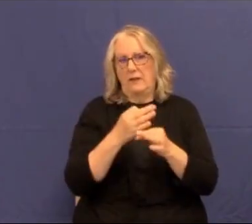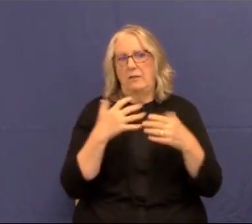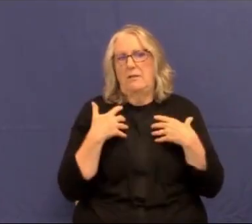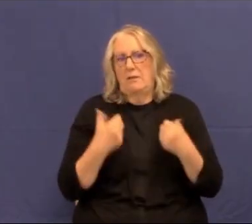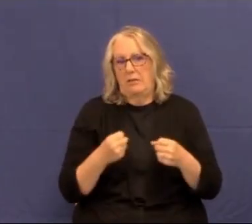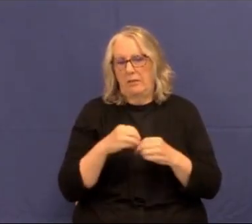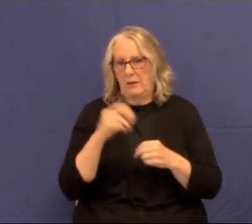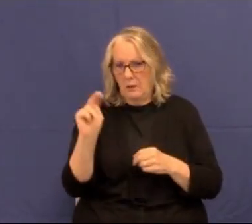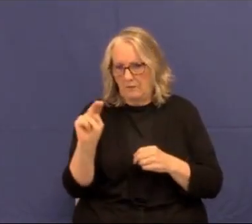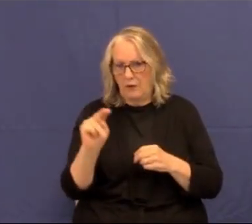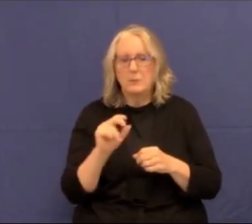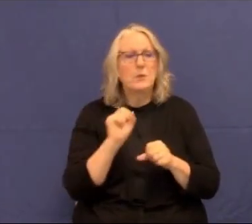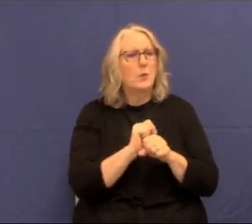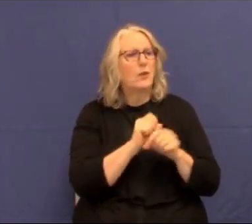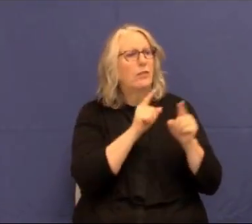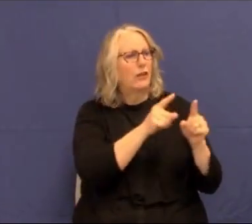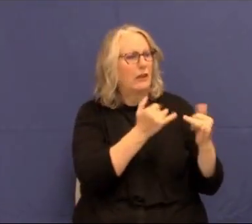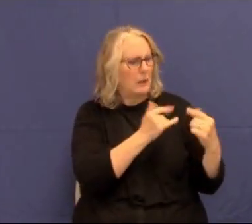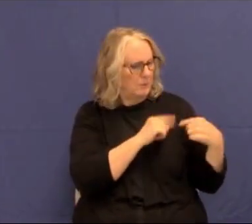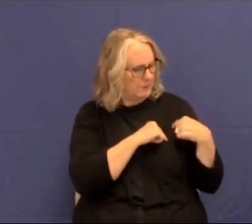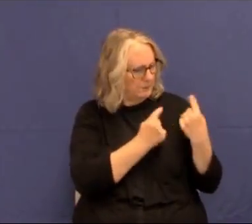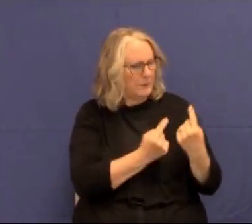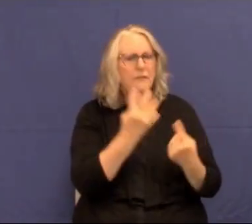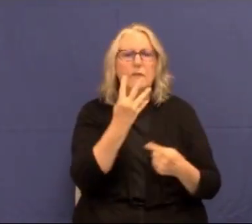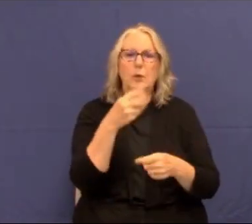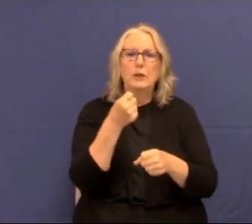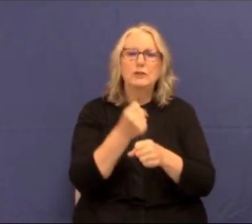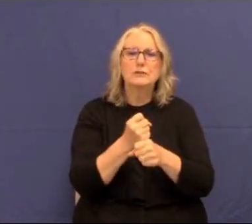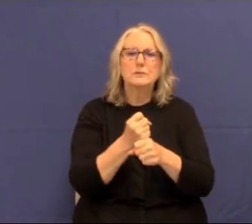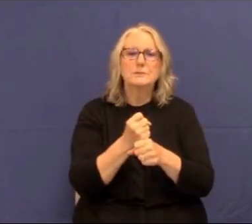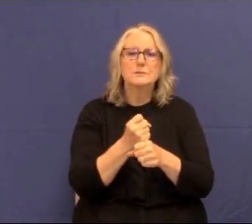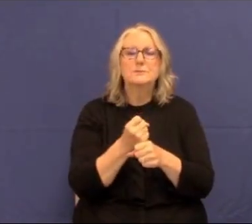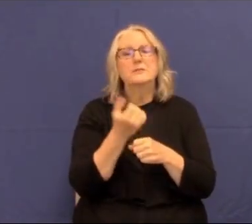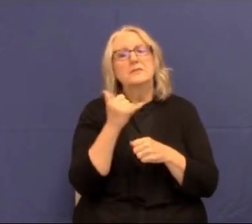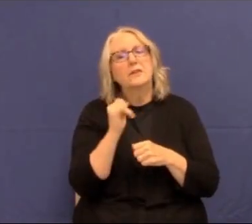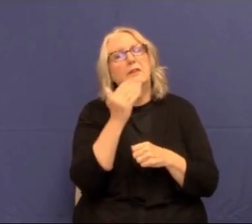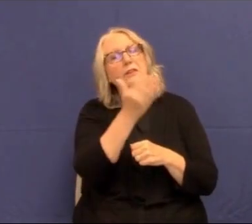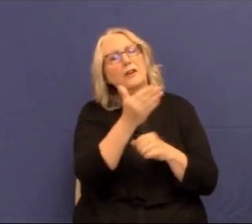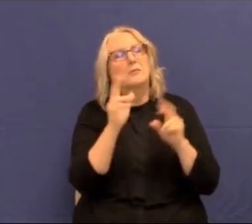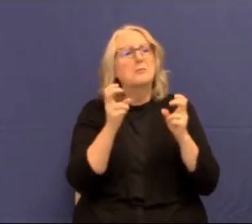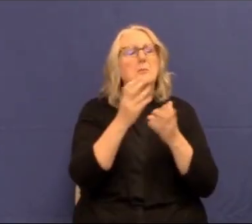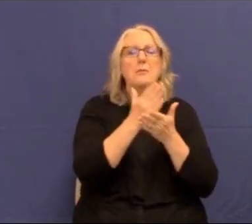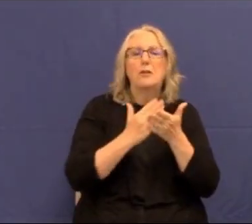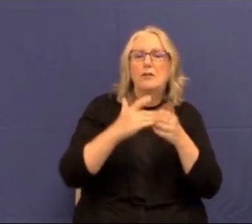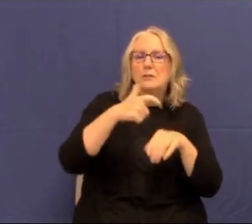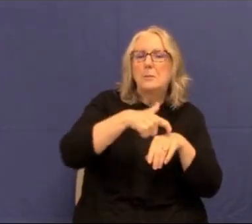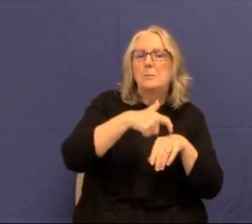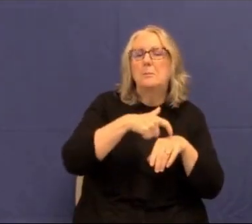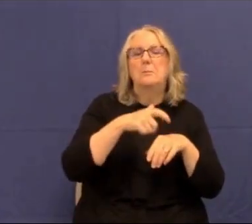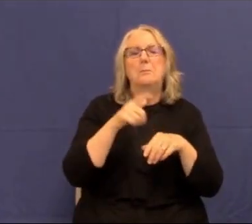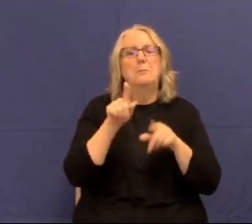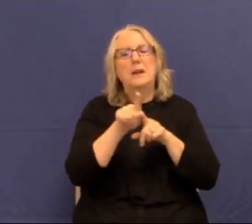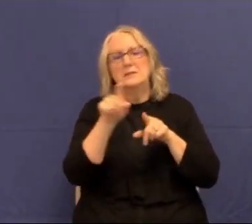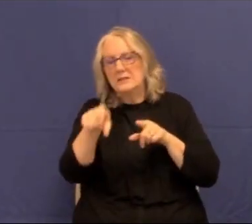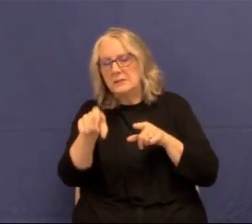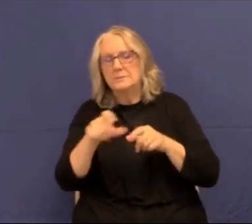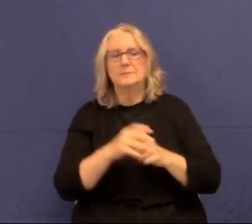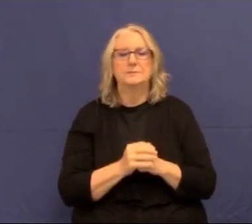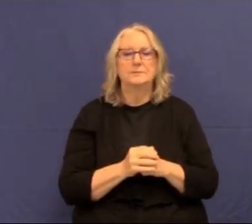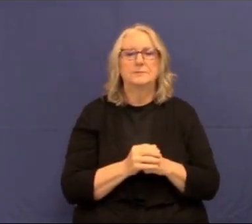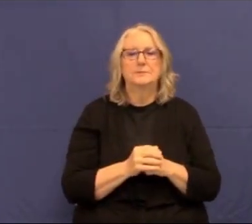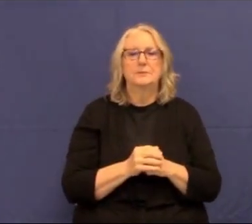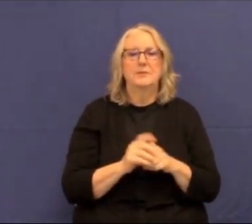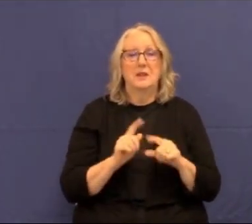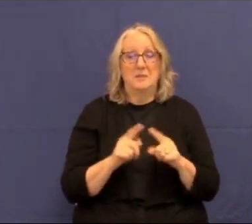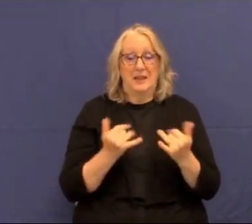in Norfolk. And I've been working there for 4 years now. I'm still there kind of as a part-timer as